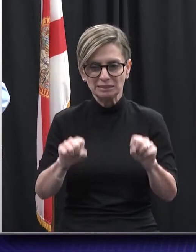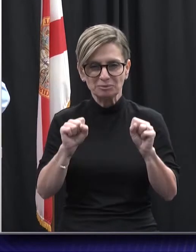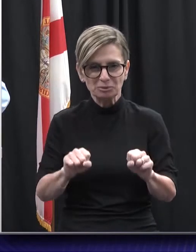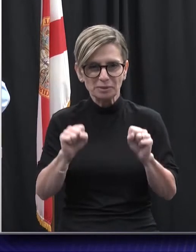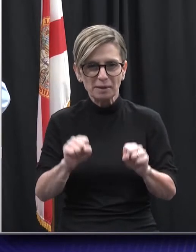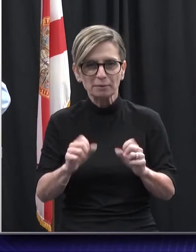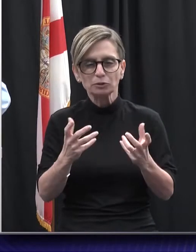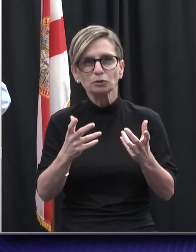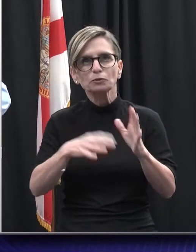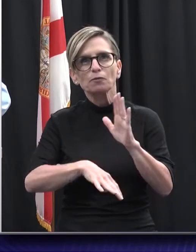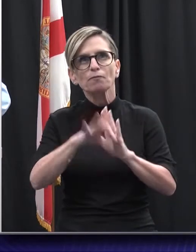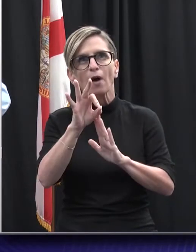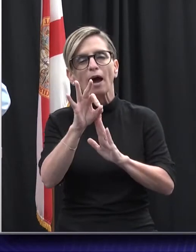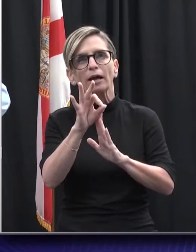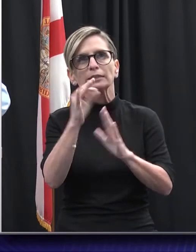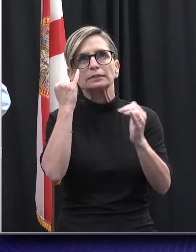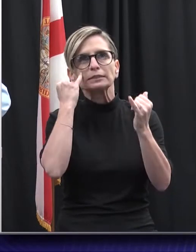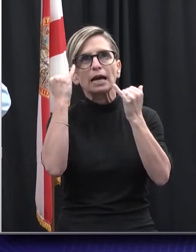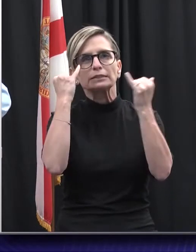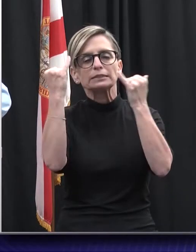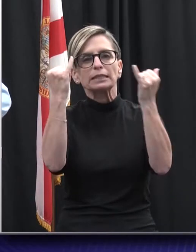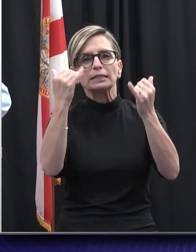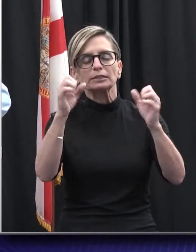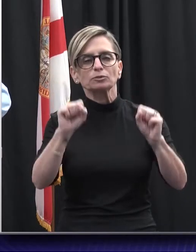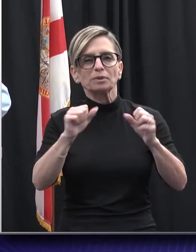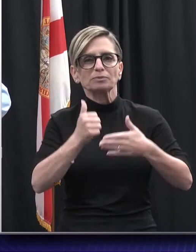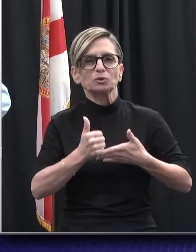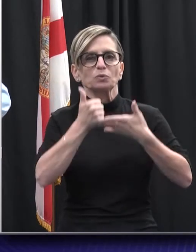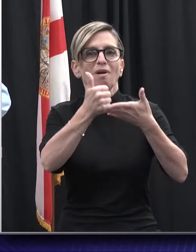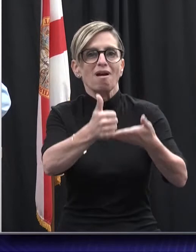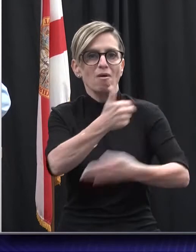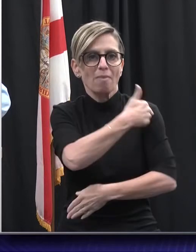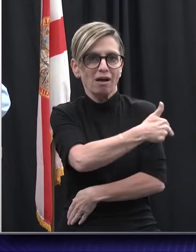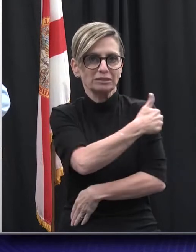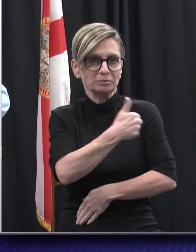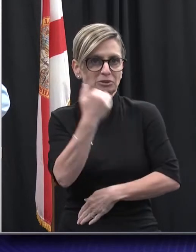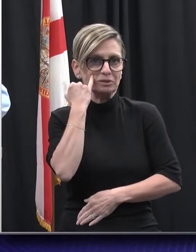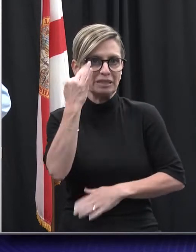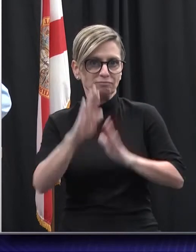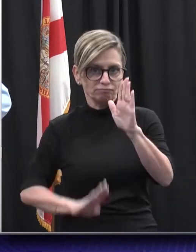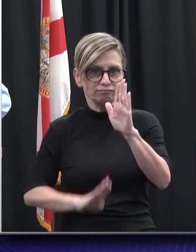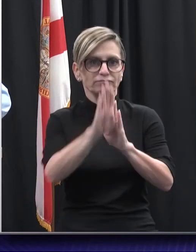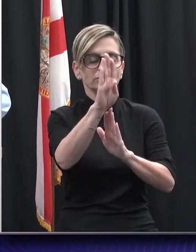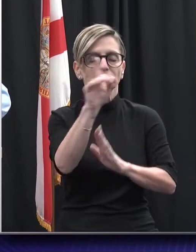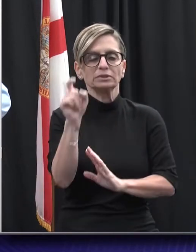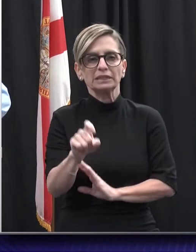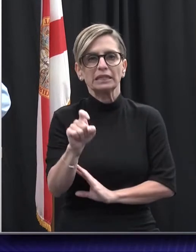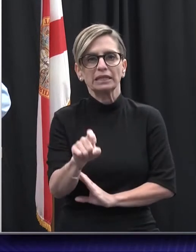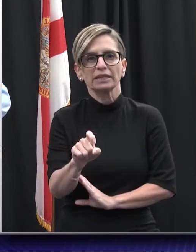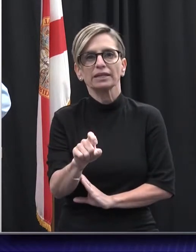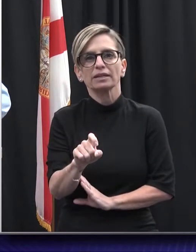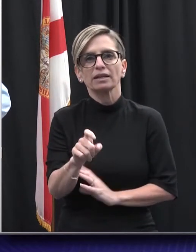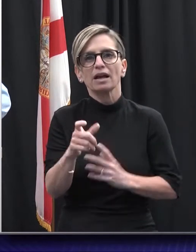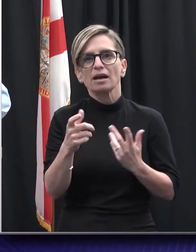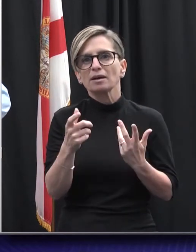strategies to help hospitals in case there is a surge needed in the community, to have a